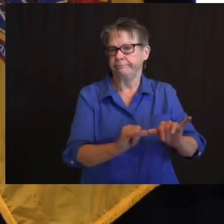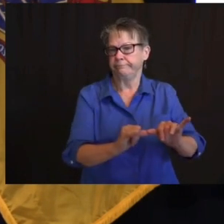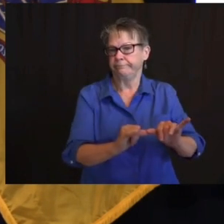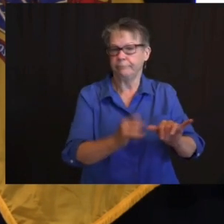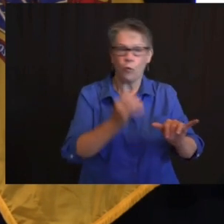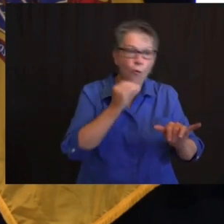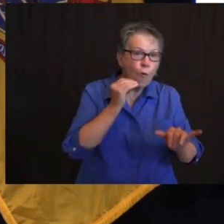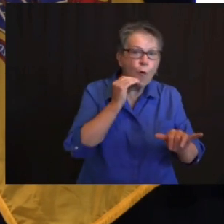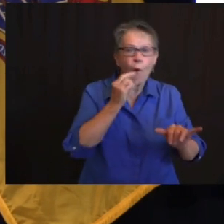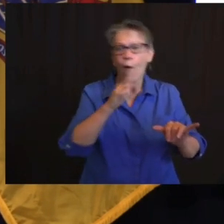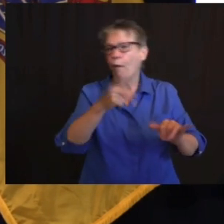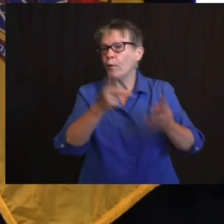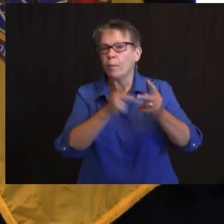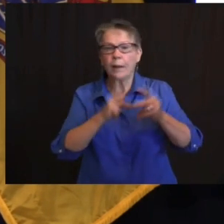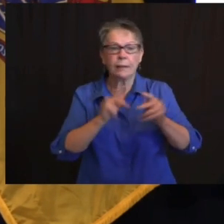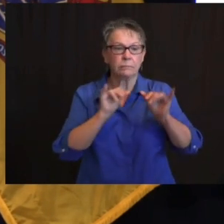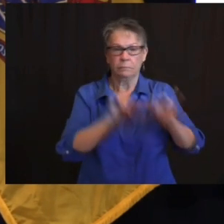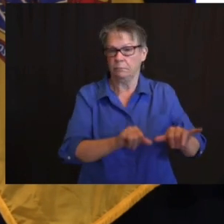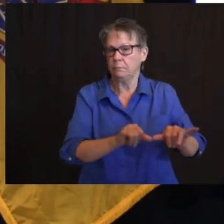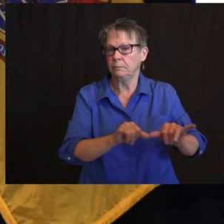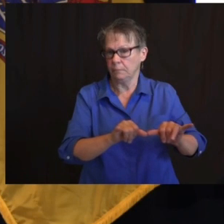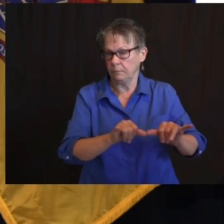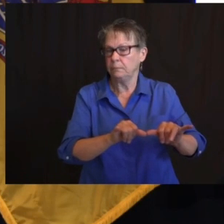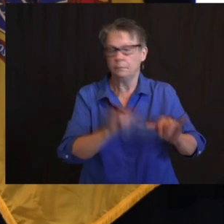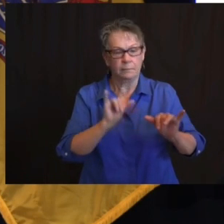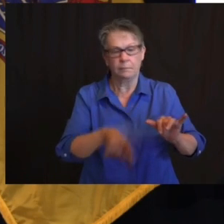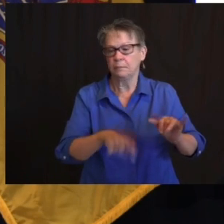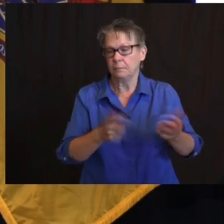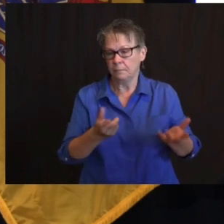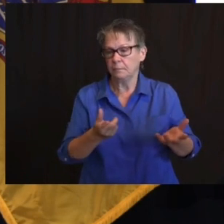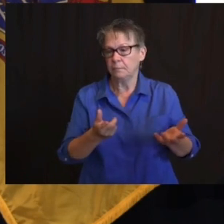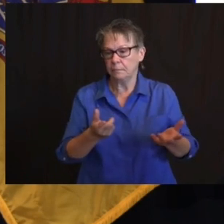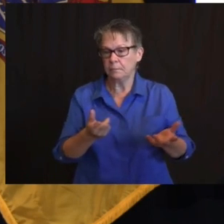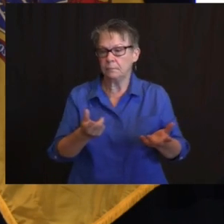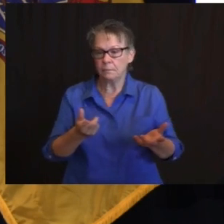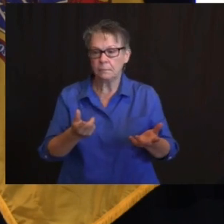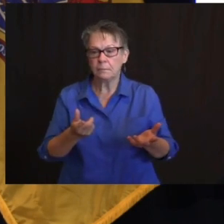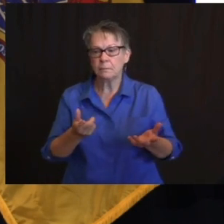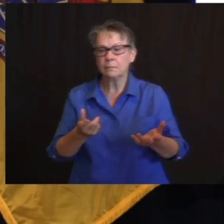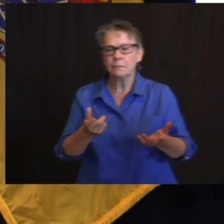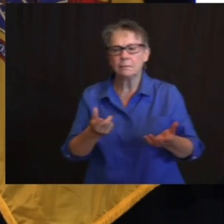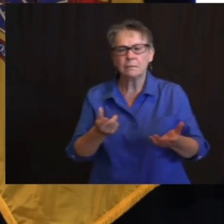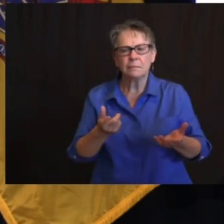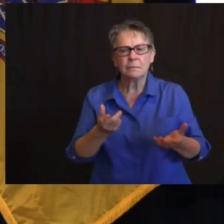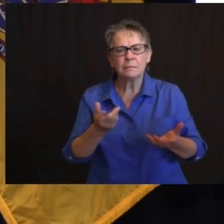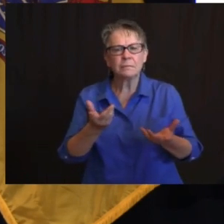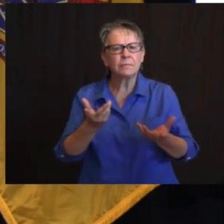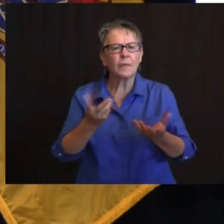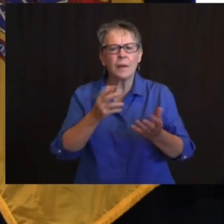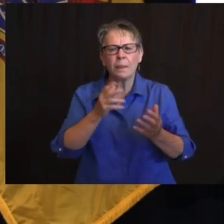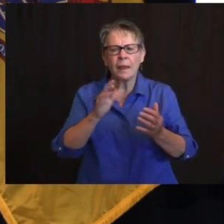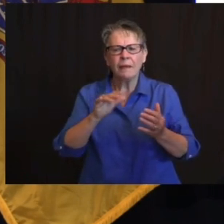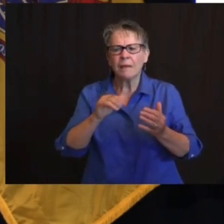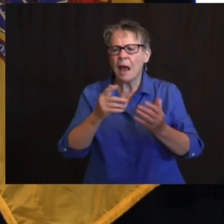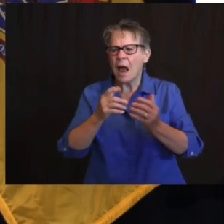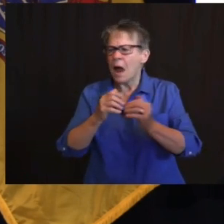You know, I think you've asked the question before on funding versus bodies. I hope it's at the end of the day both, but we believe, and it's